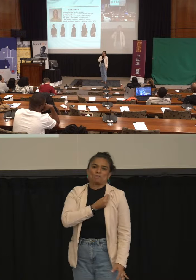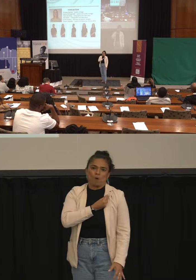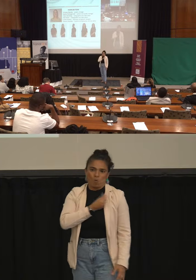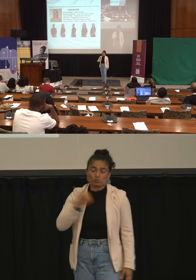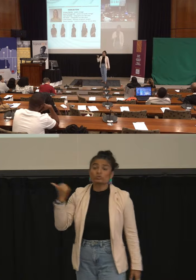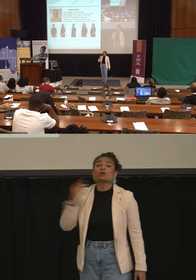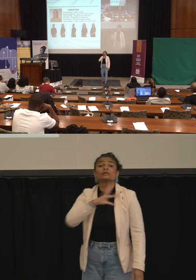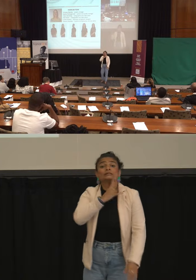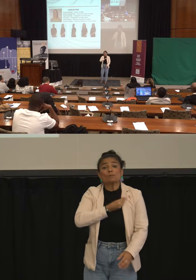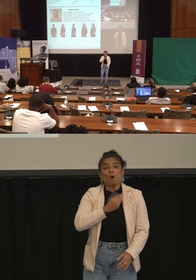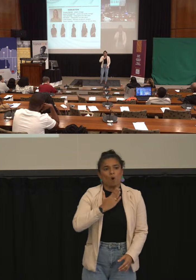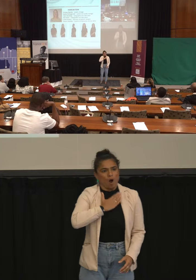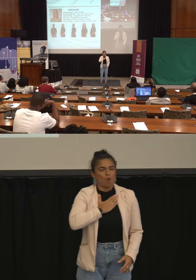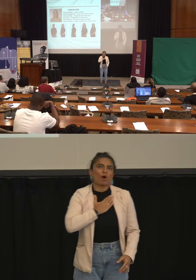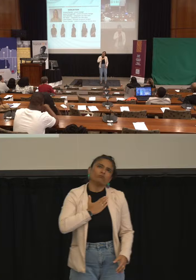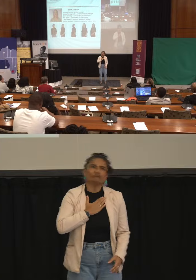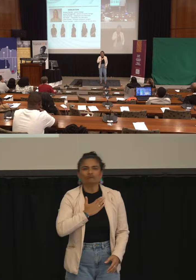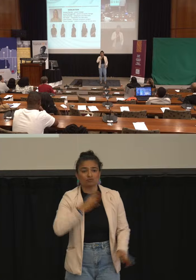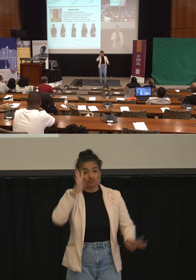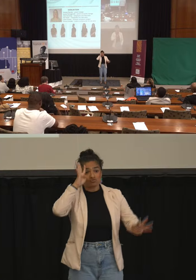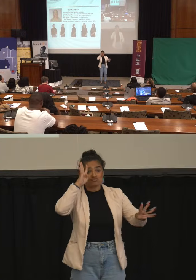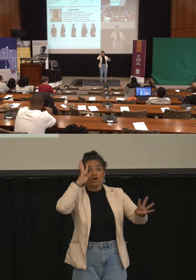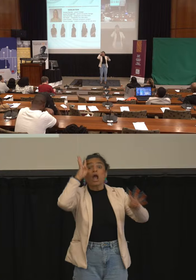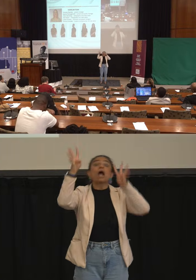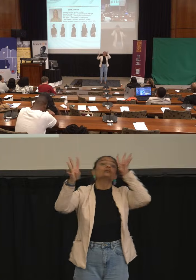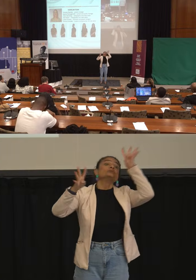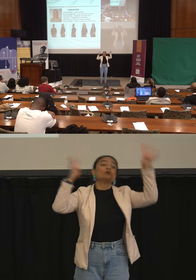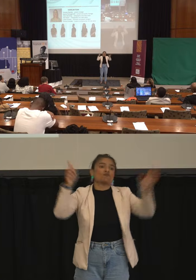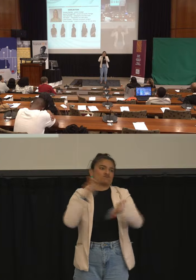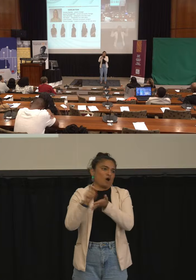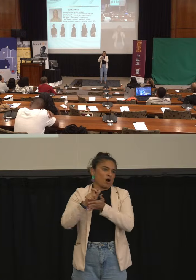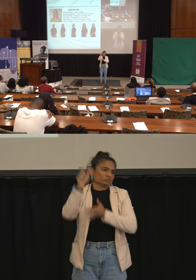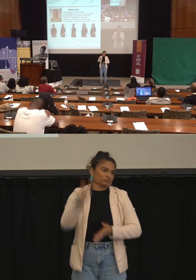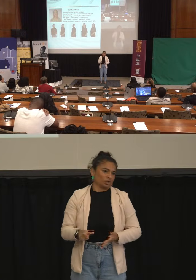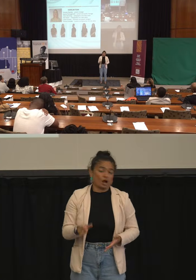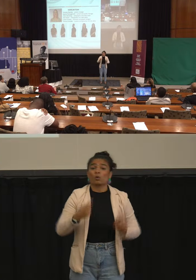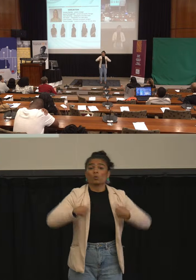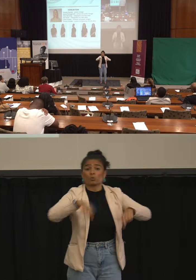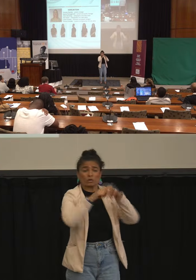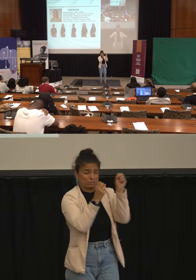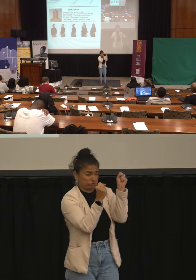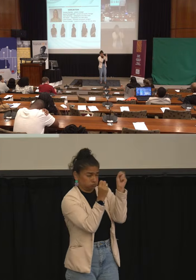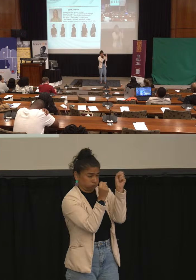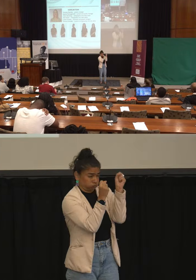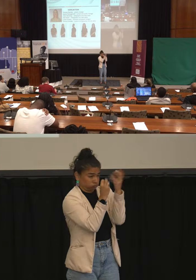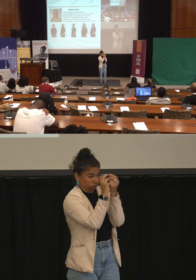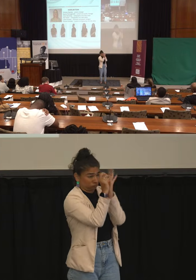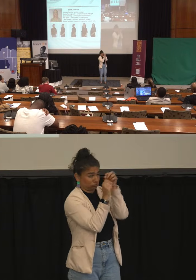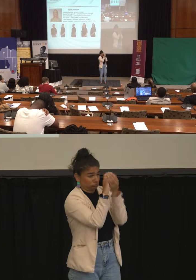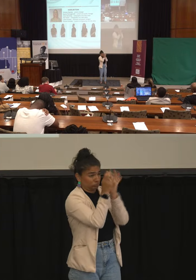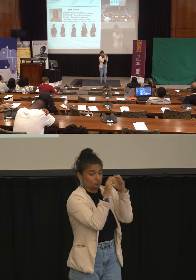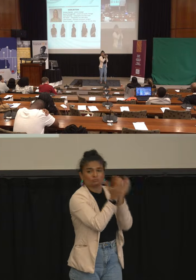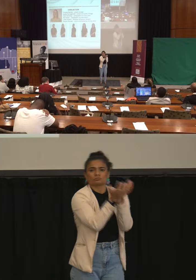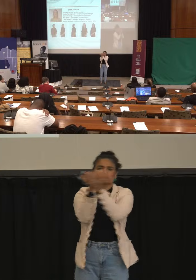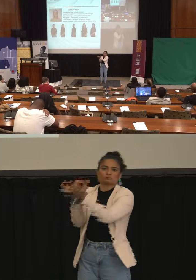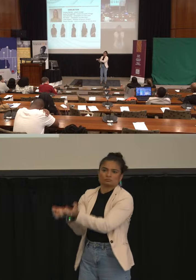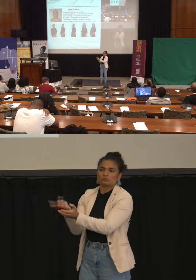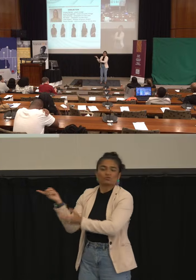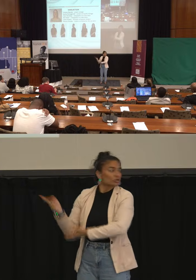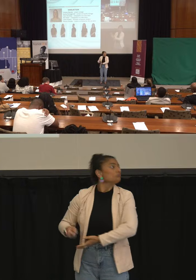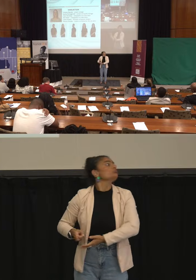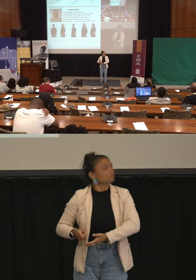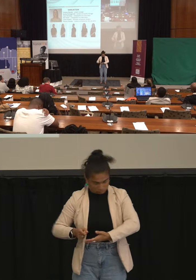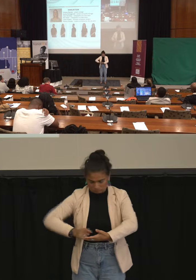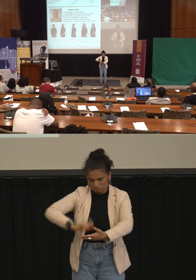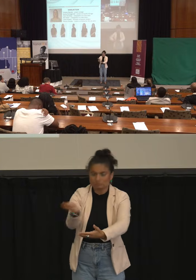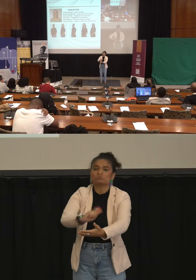Then lastly, we have Simone. Simone is our creative director and creative writer. So